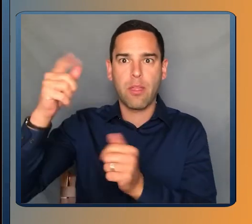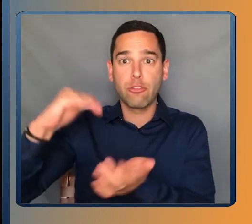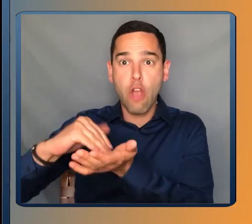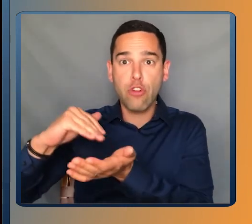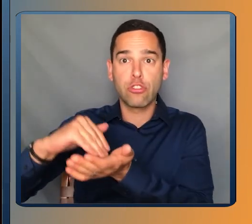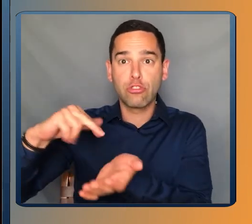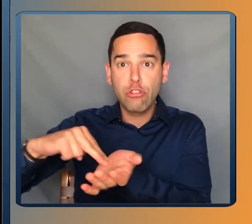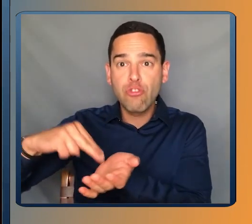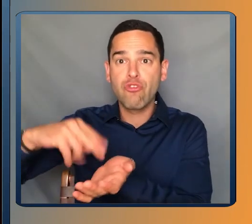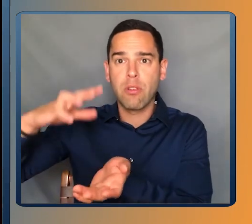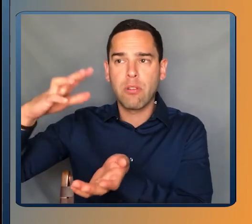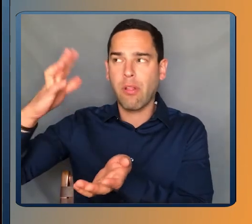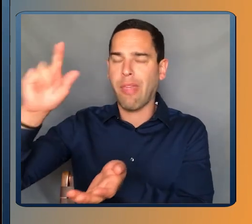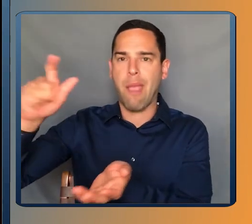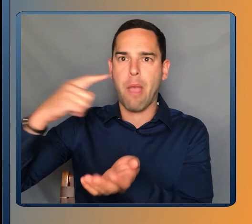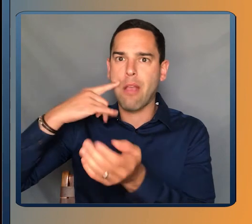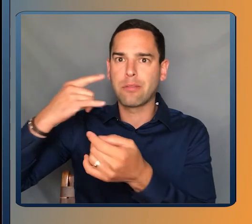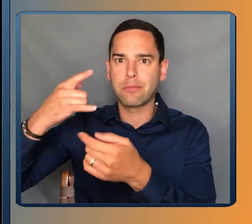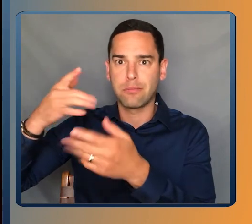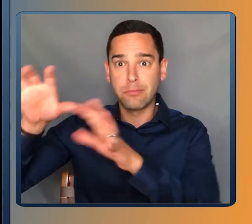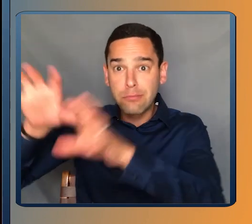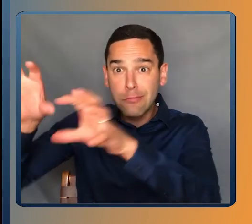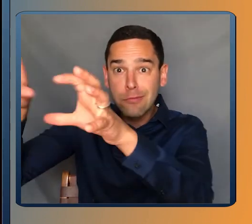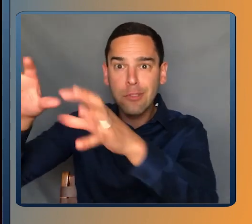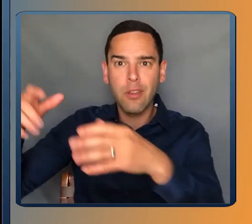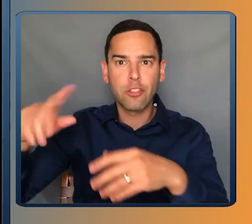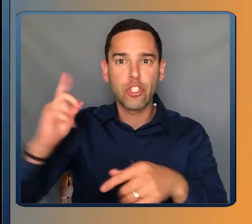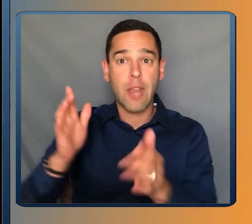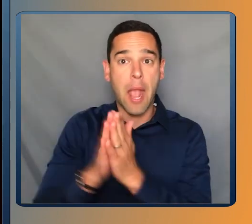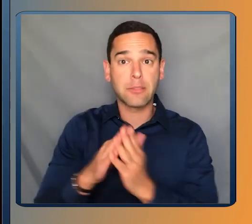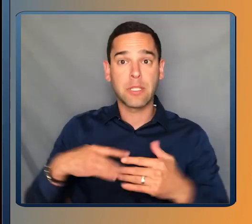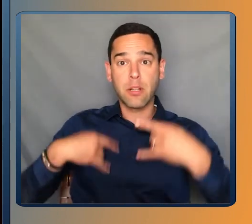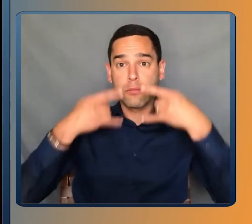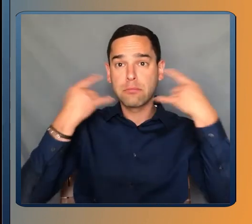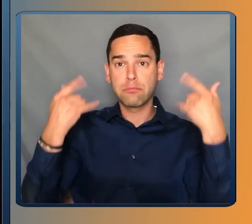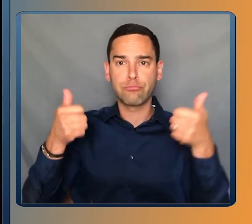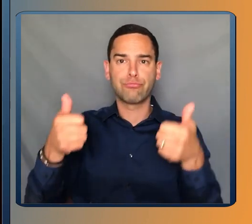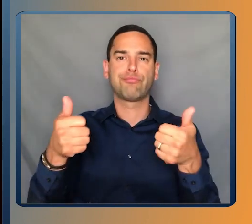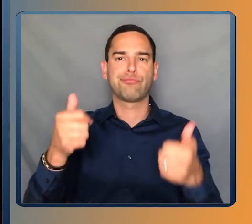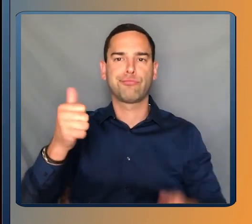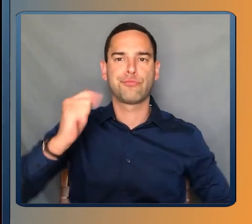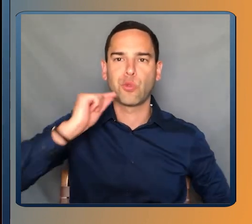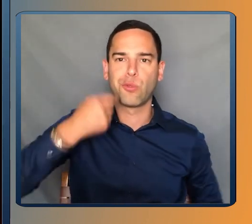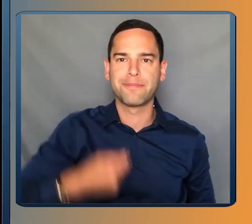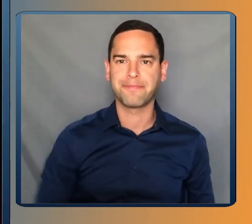medical healthcare providers to do. They're just asking me to cover my mouth. Yeah, you got it.